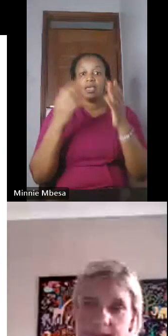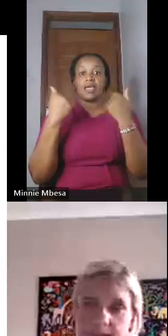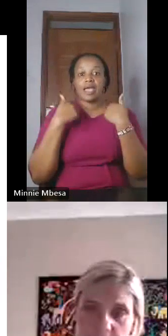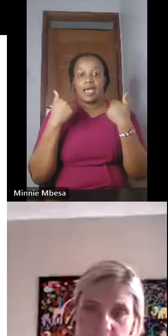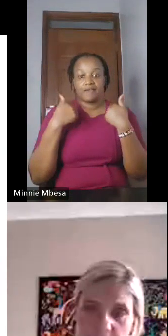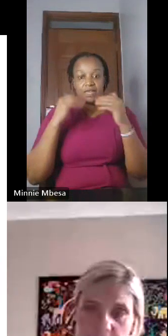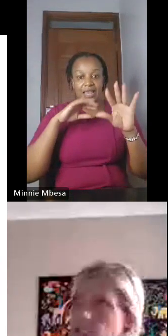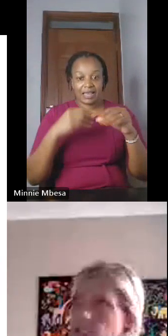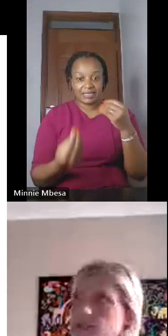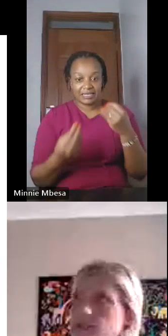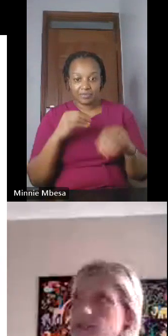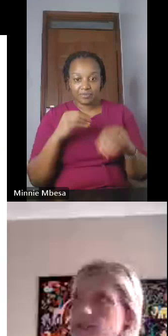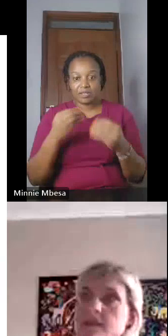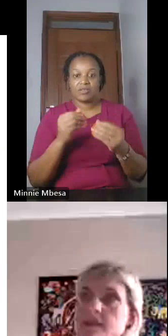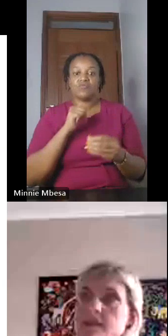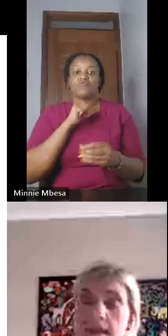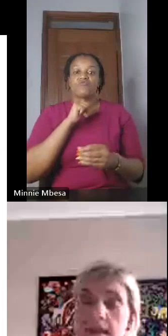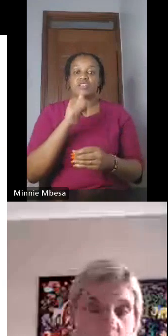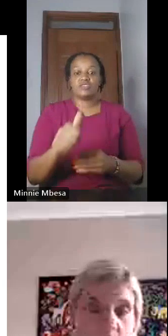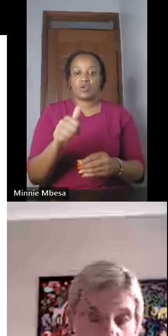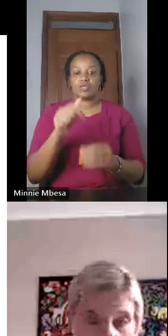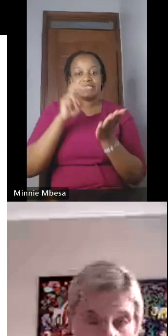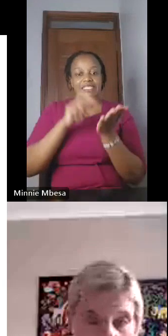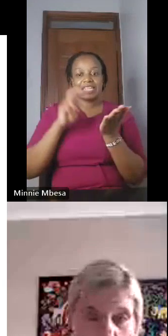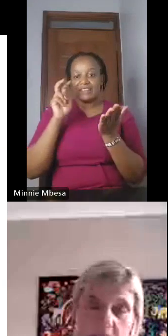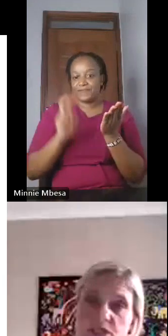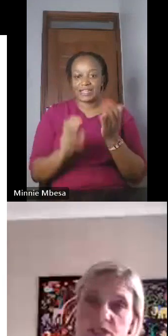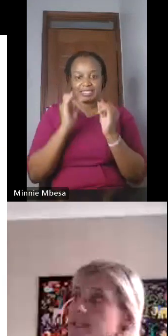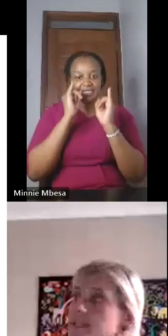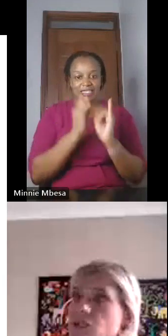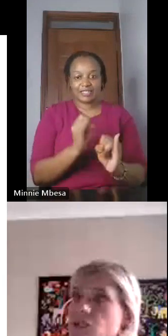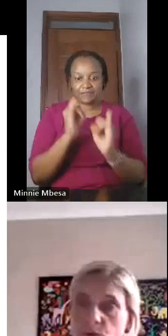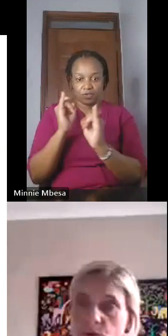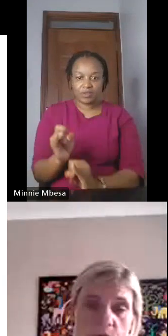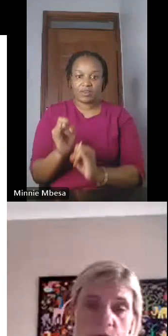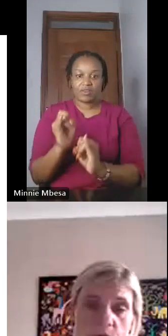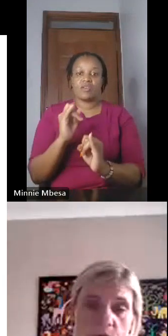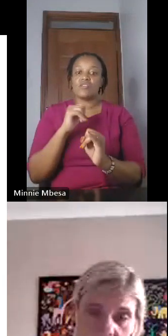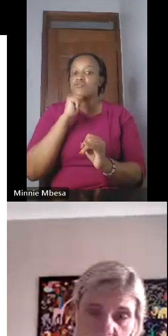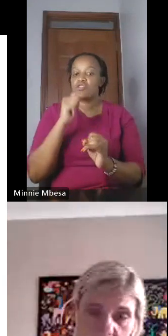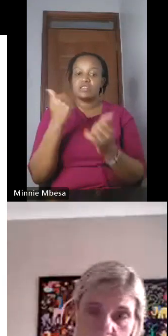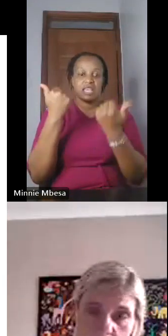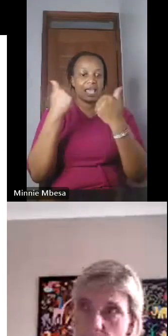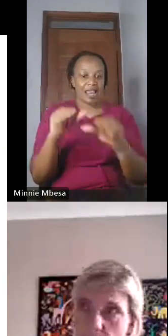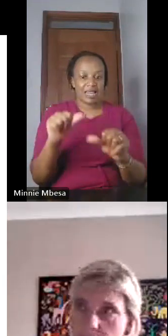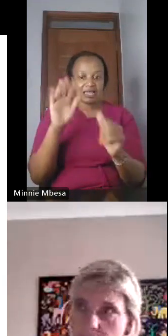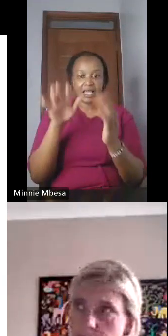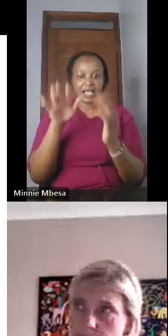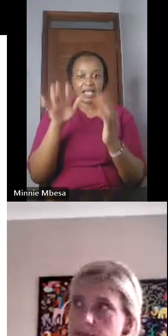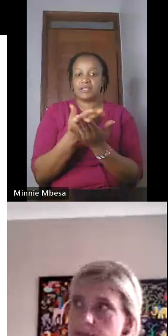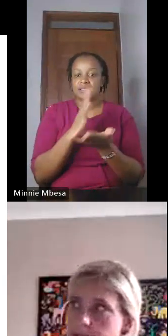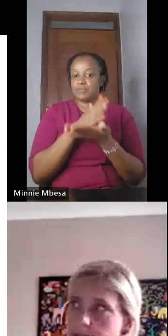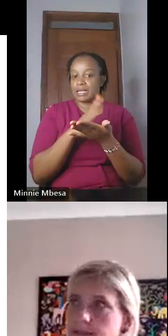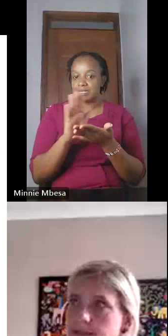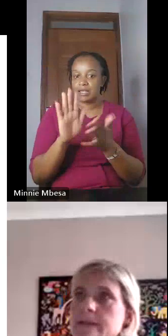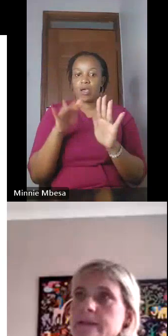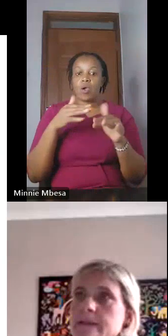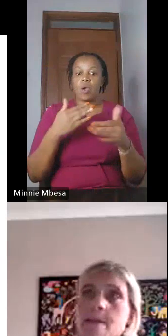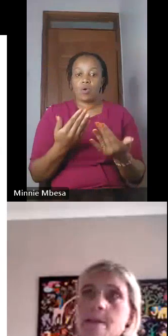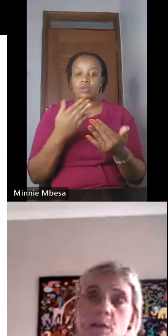not disadvantage individuals, not in the application stage nor in the selection processes,